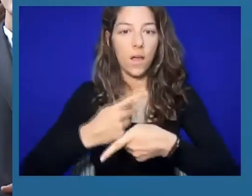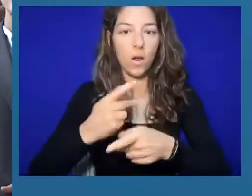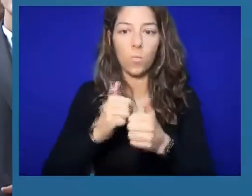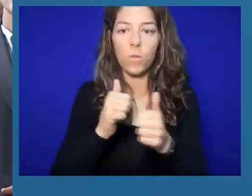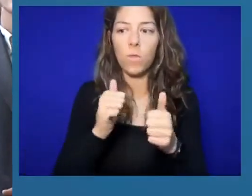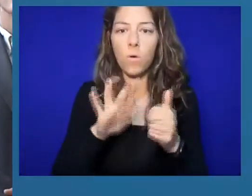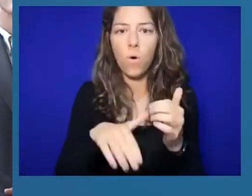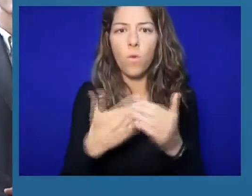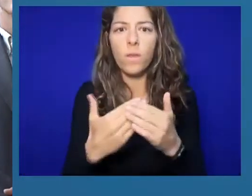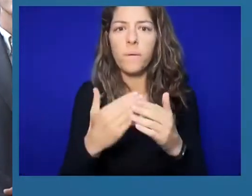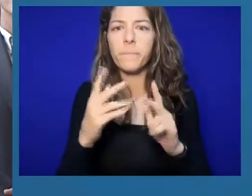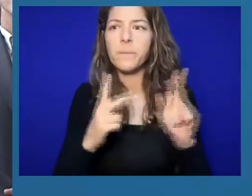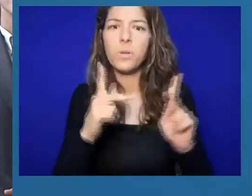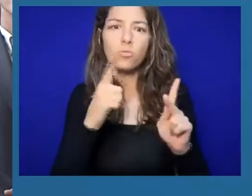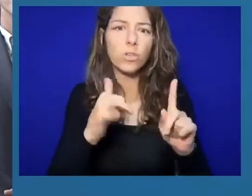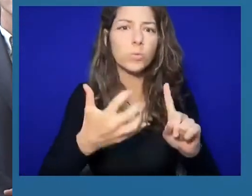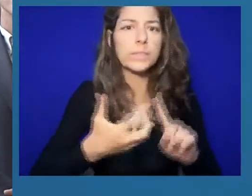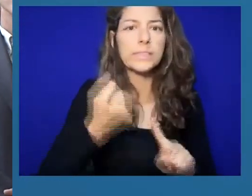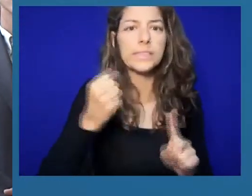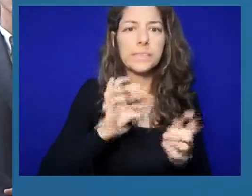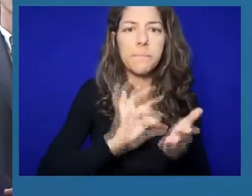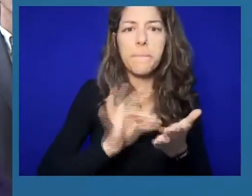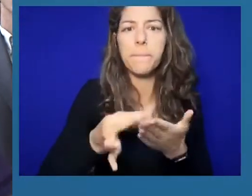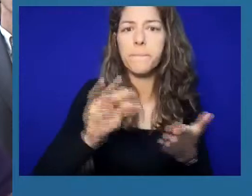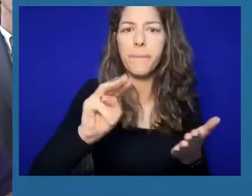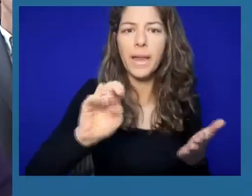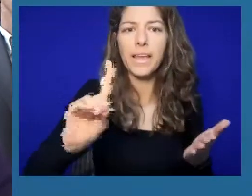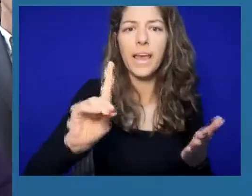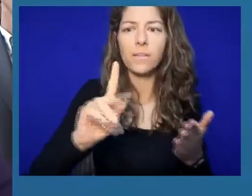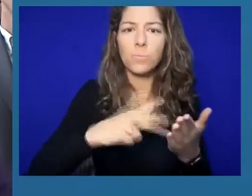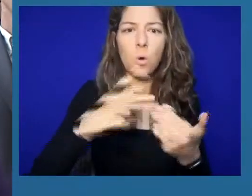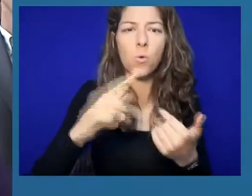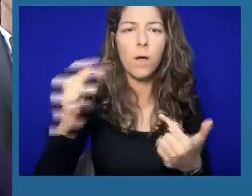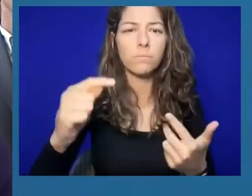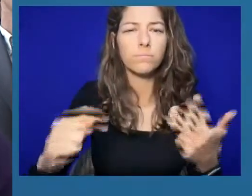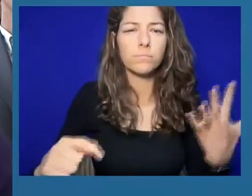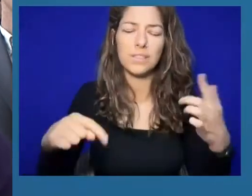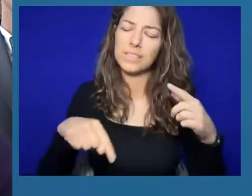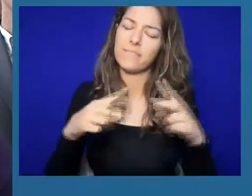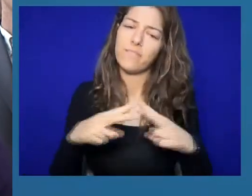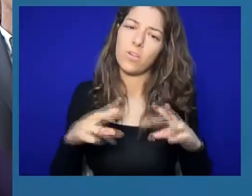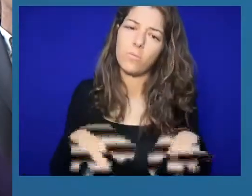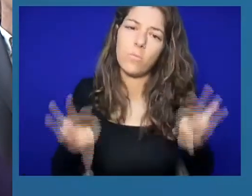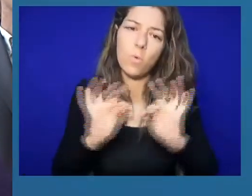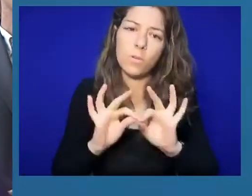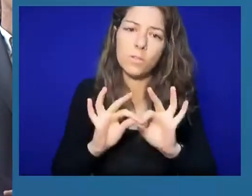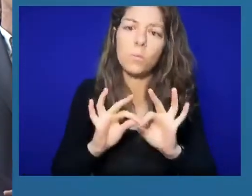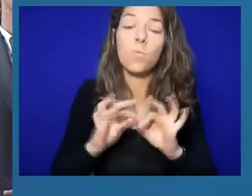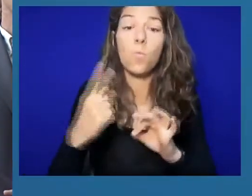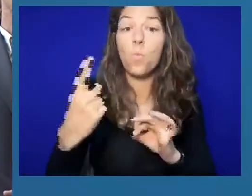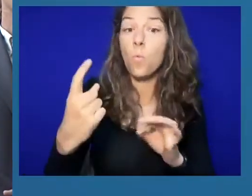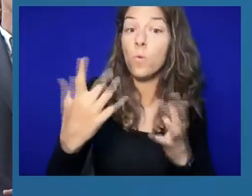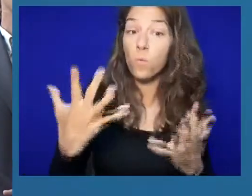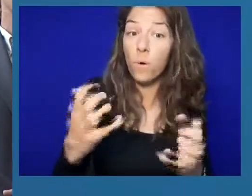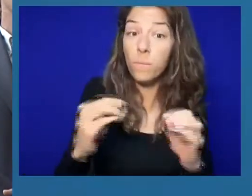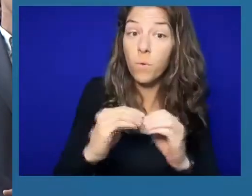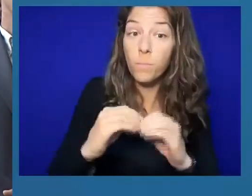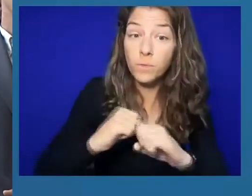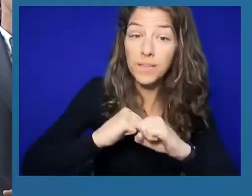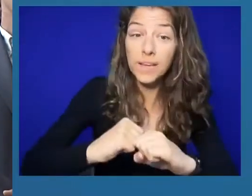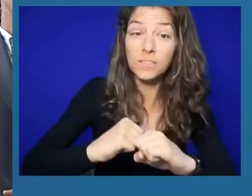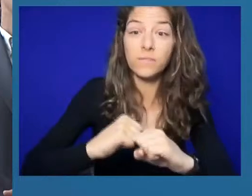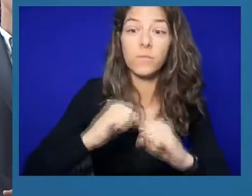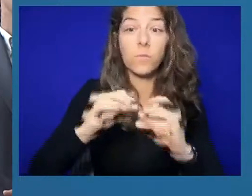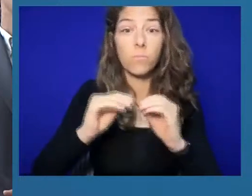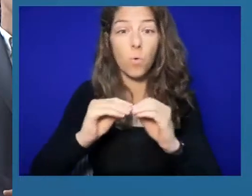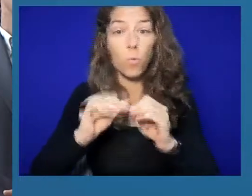on Medicaid and other programs. This is very important. We also want more protections for more